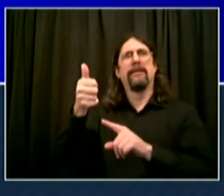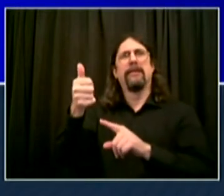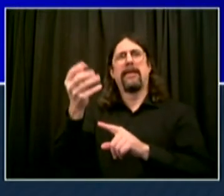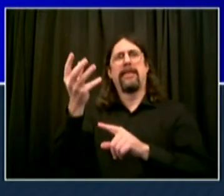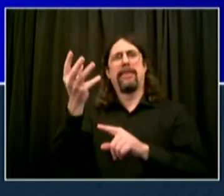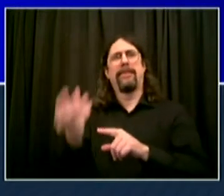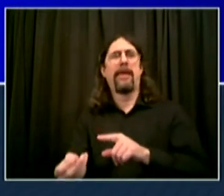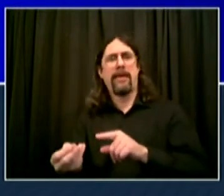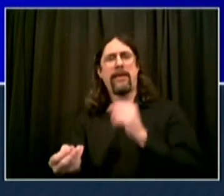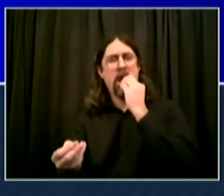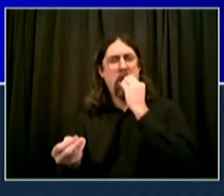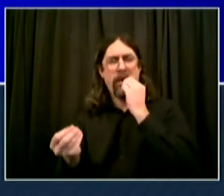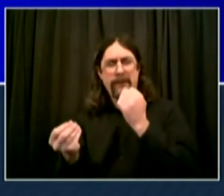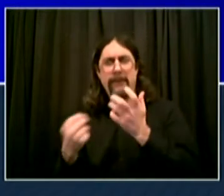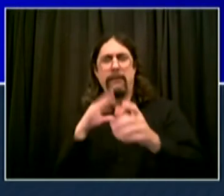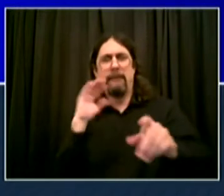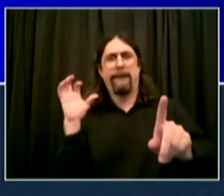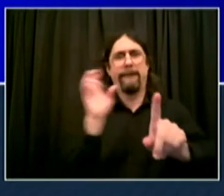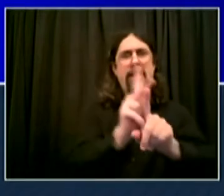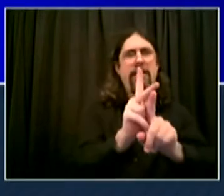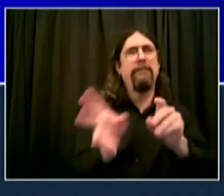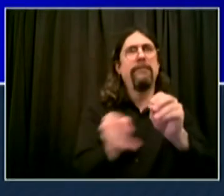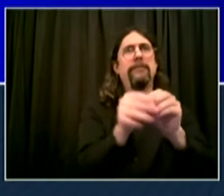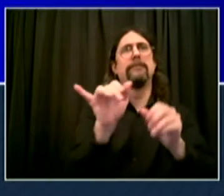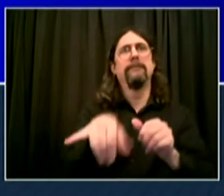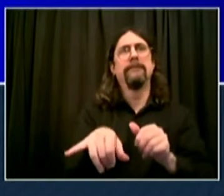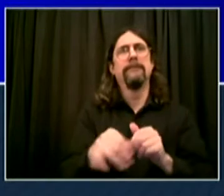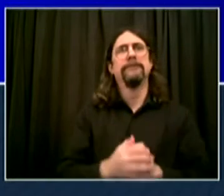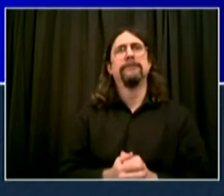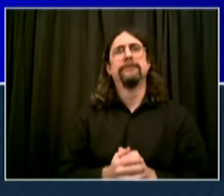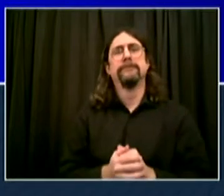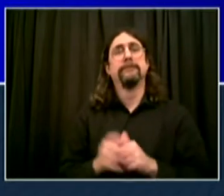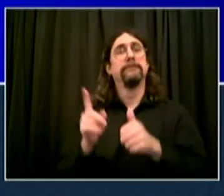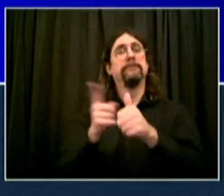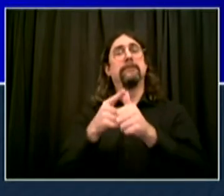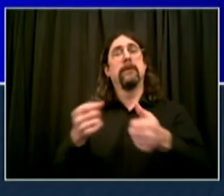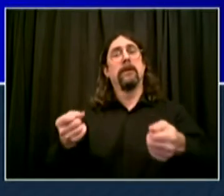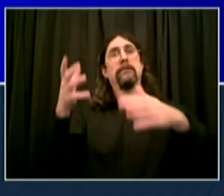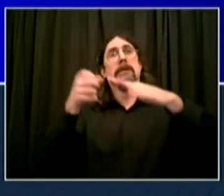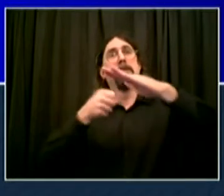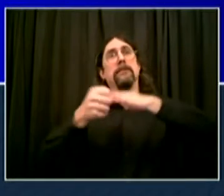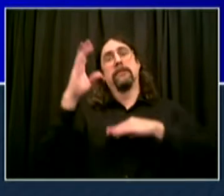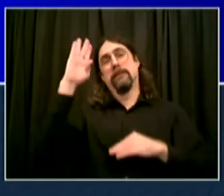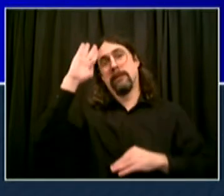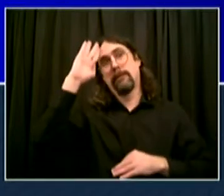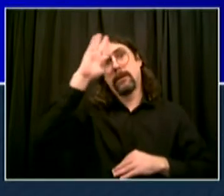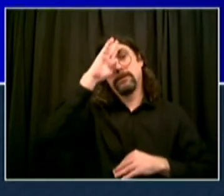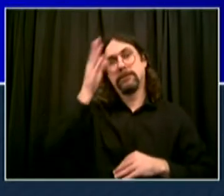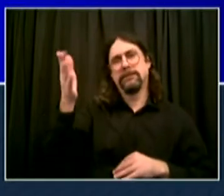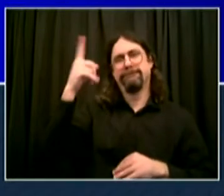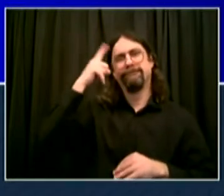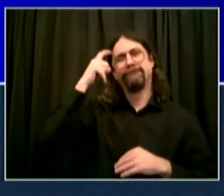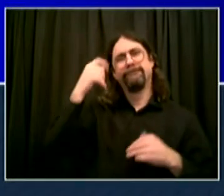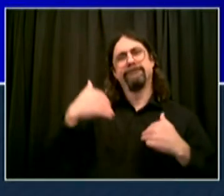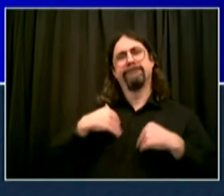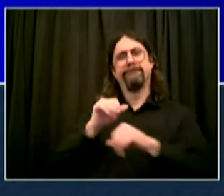for people to know. So indicator number one, daily number of people in New York City hospitals for suspected COVID-19. That number